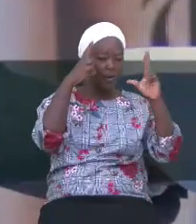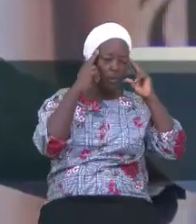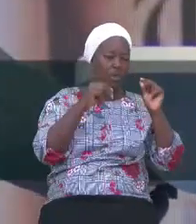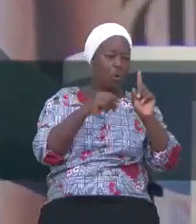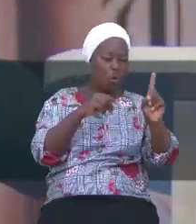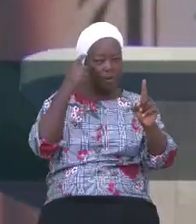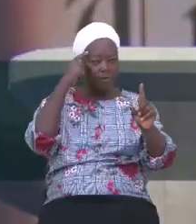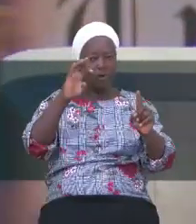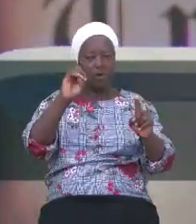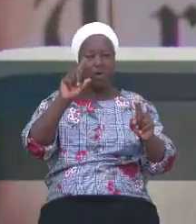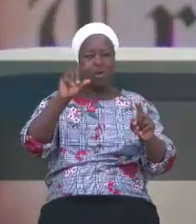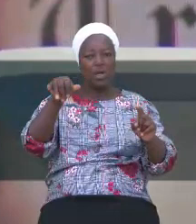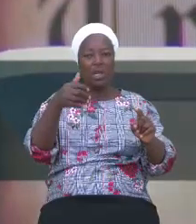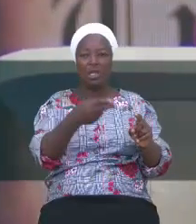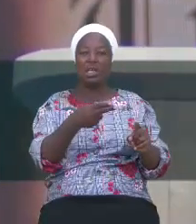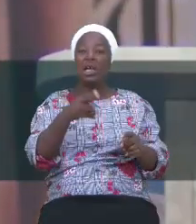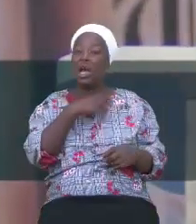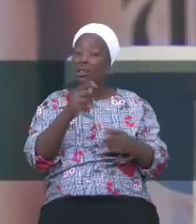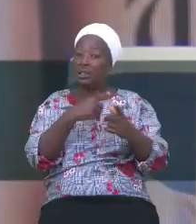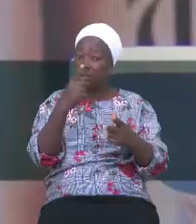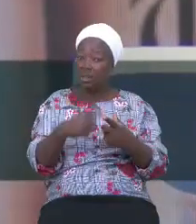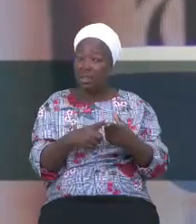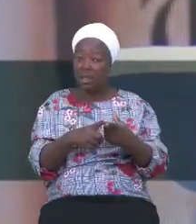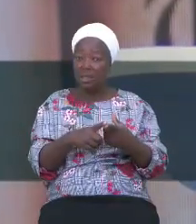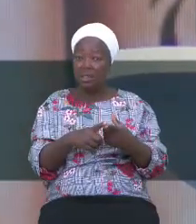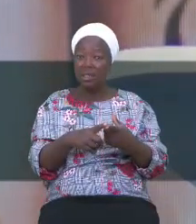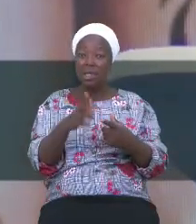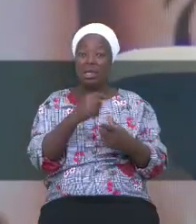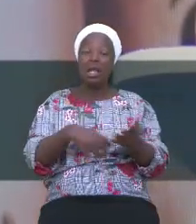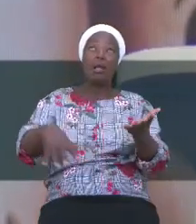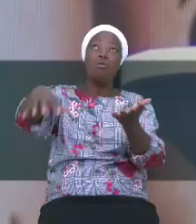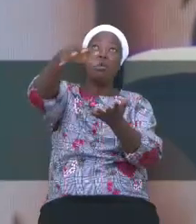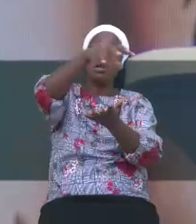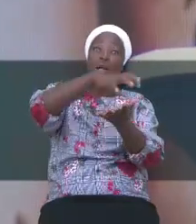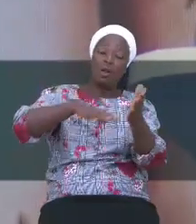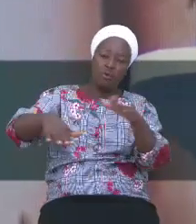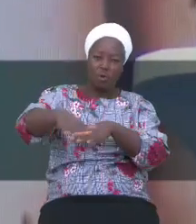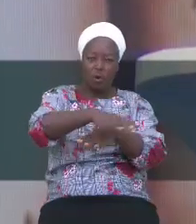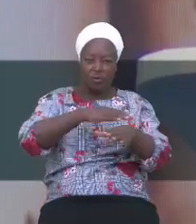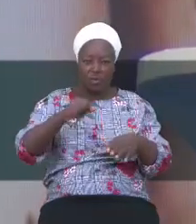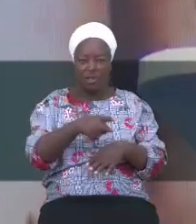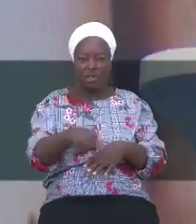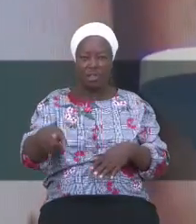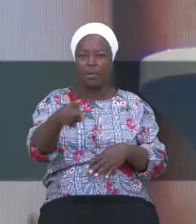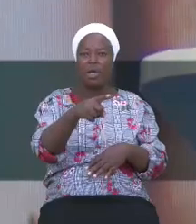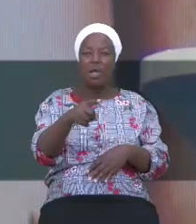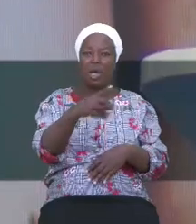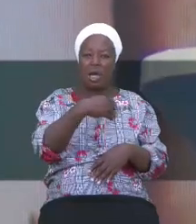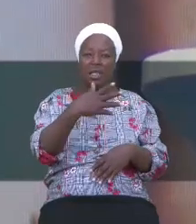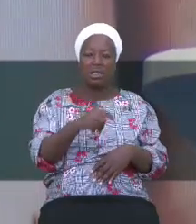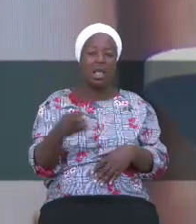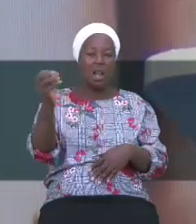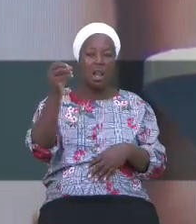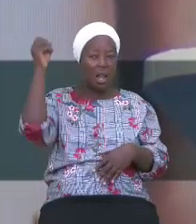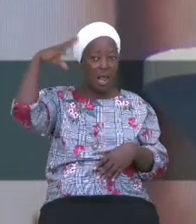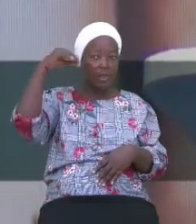for Elijah. And then a cloud overshadowed them. The light of